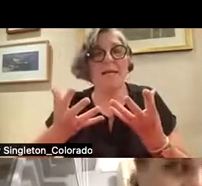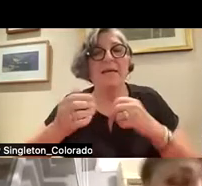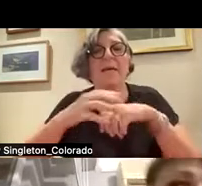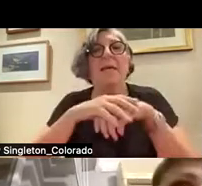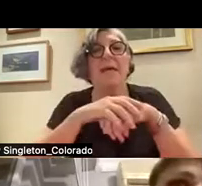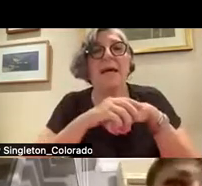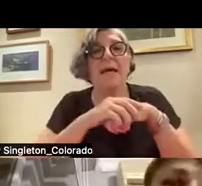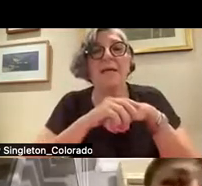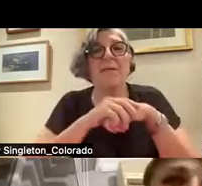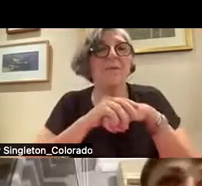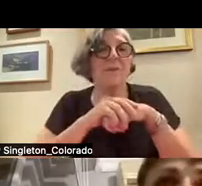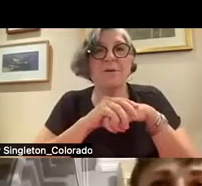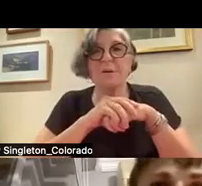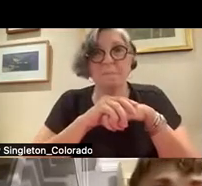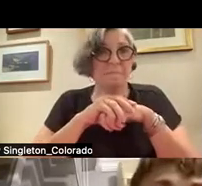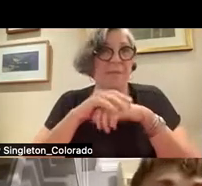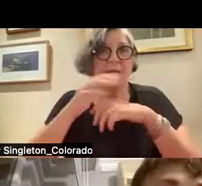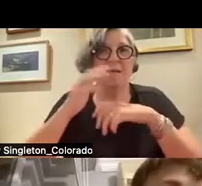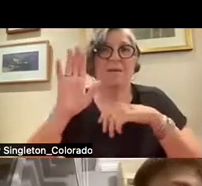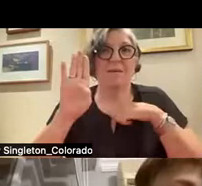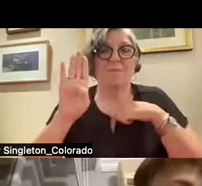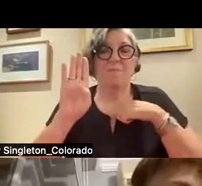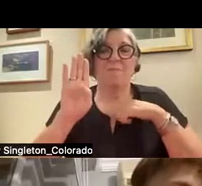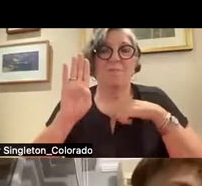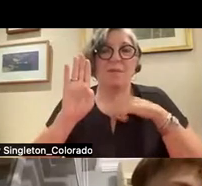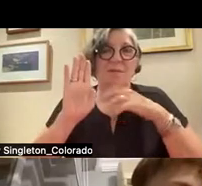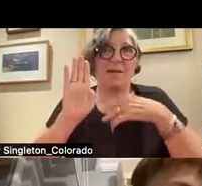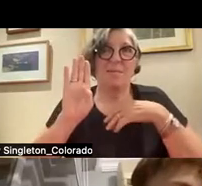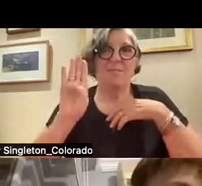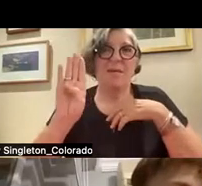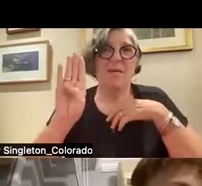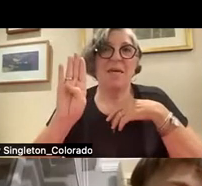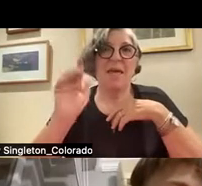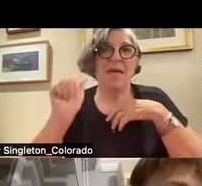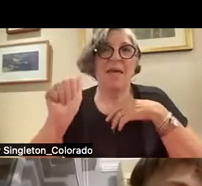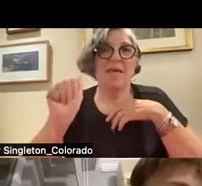sign-like. And also when you say